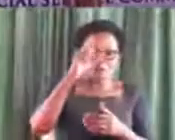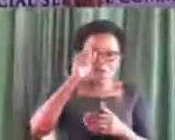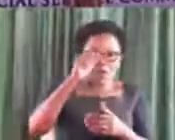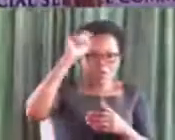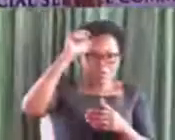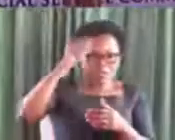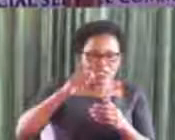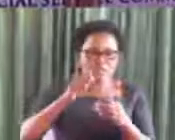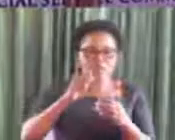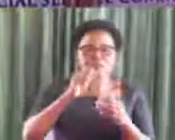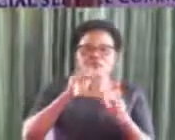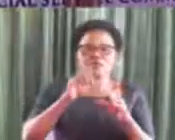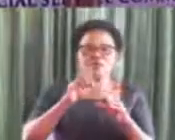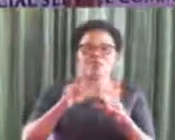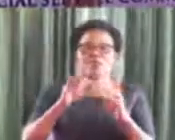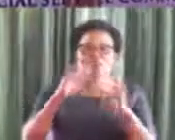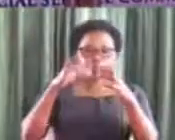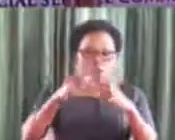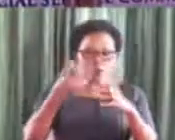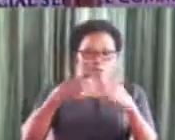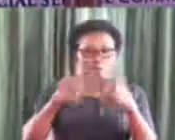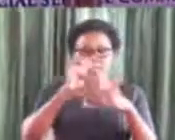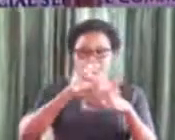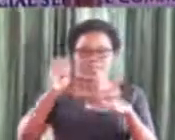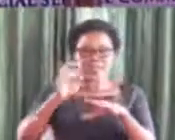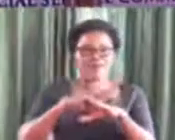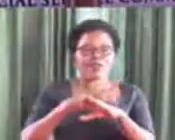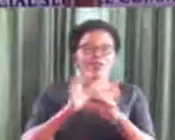Africa community, to defend